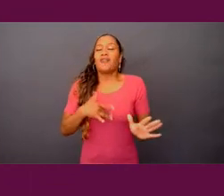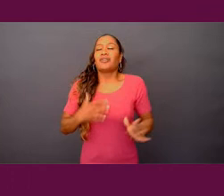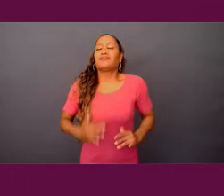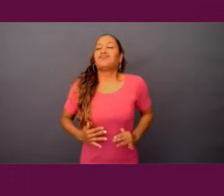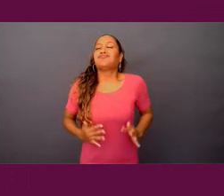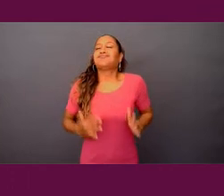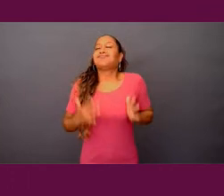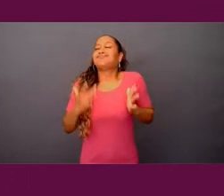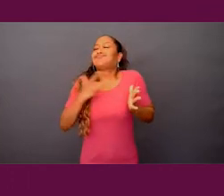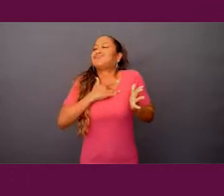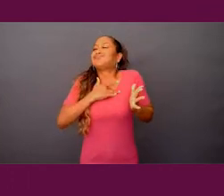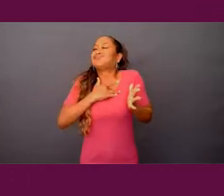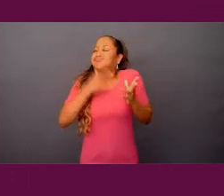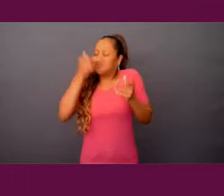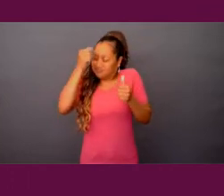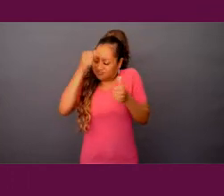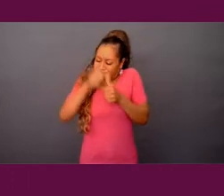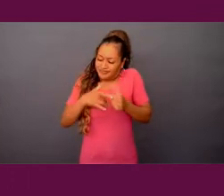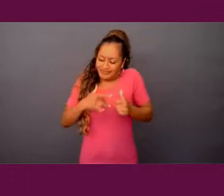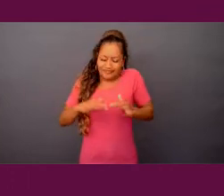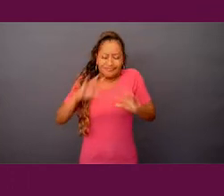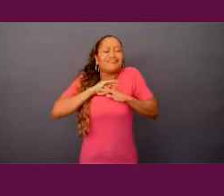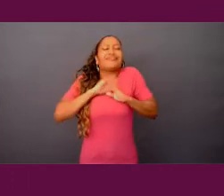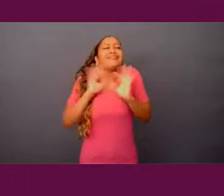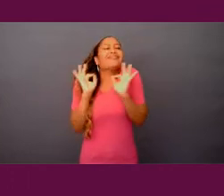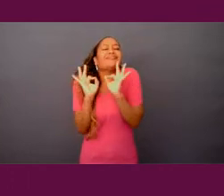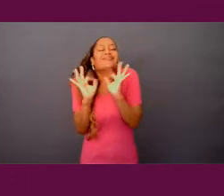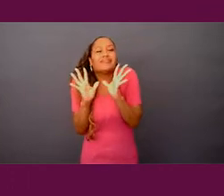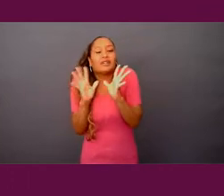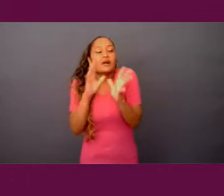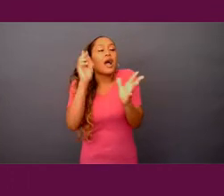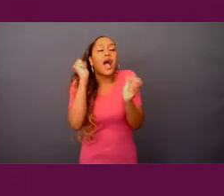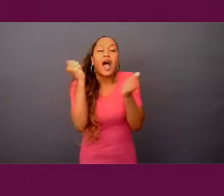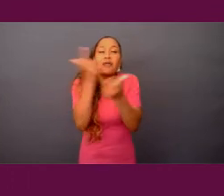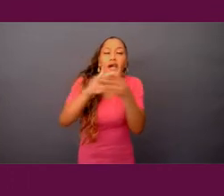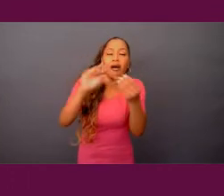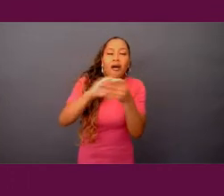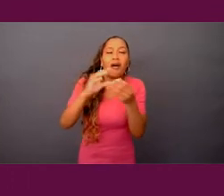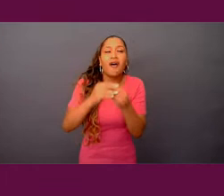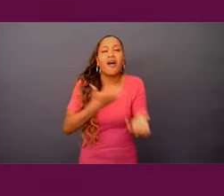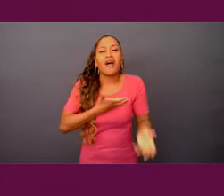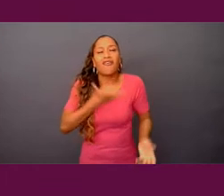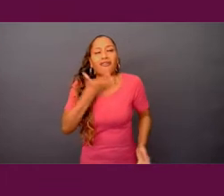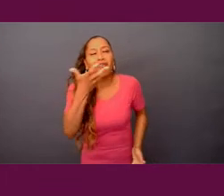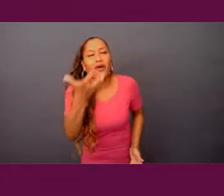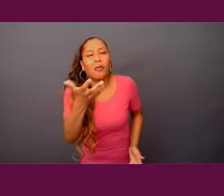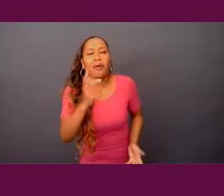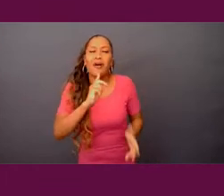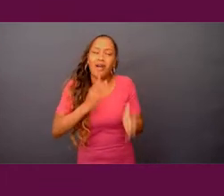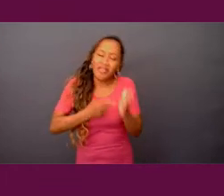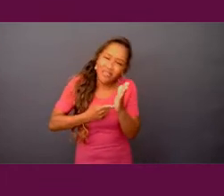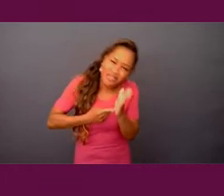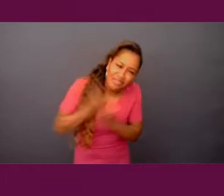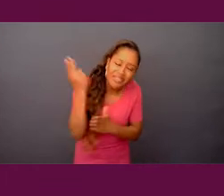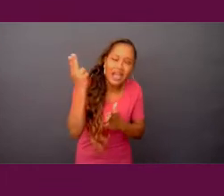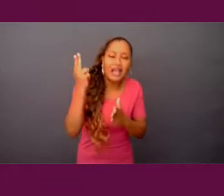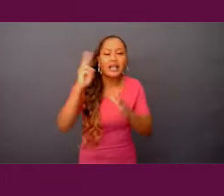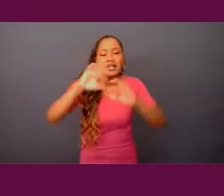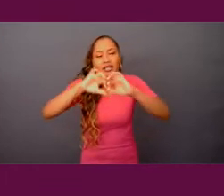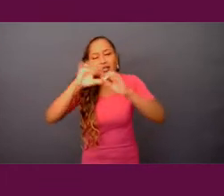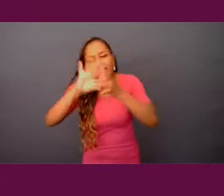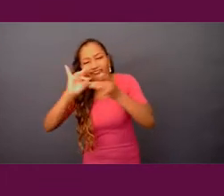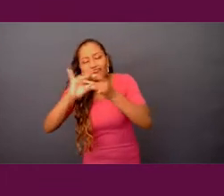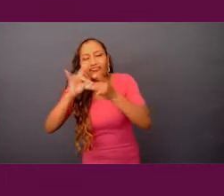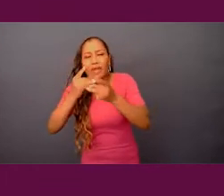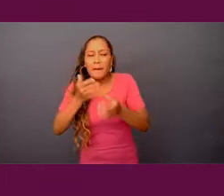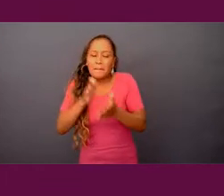full. Everyone we heard from was vulnerable, authentic, insightful, and passionate about the work that